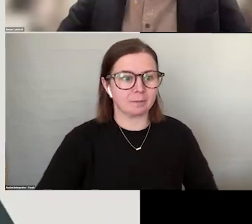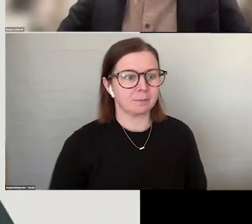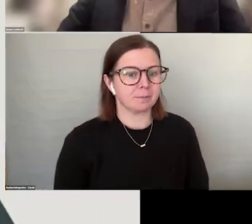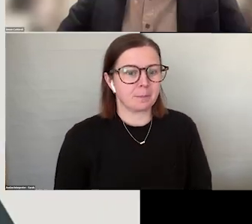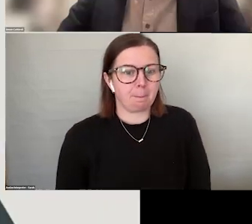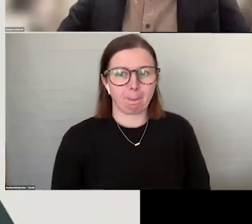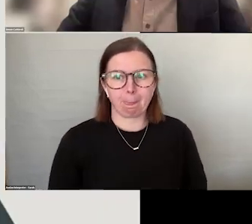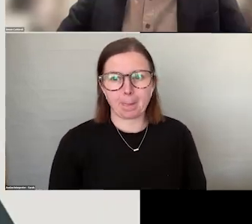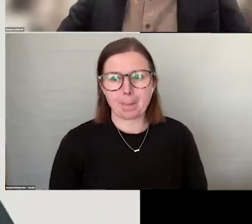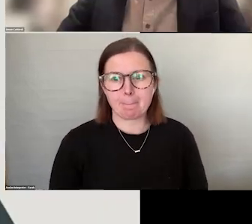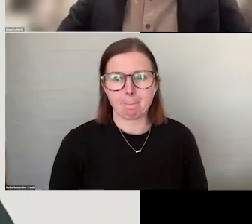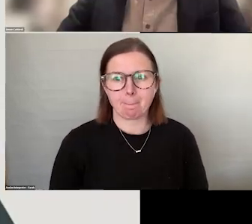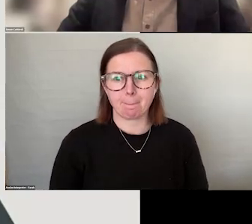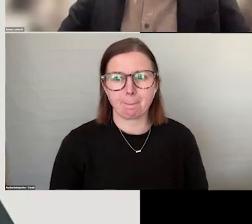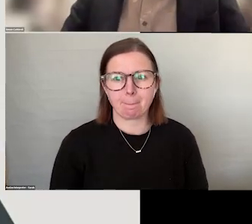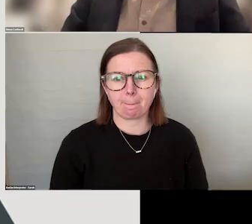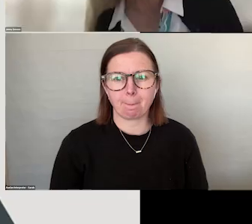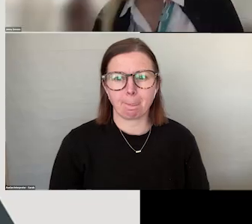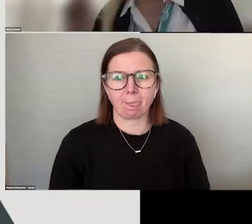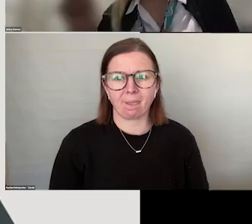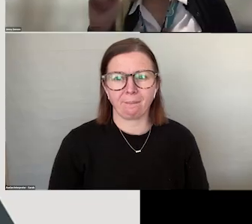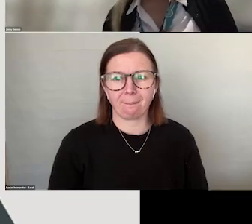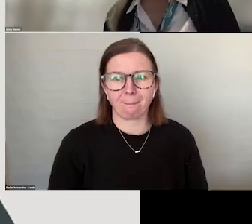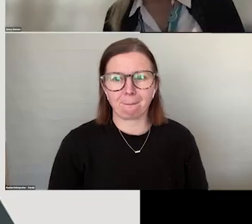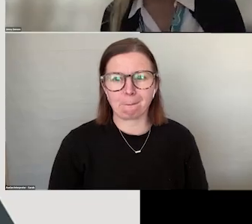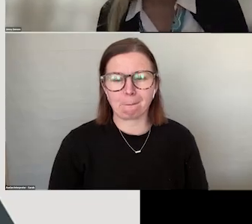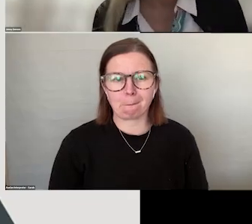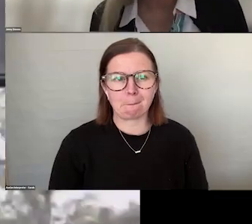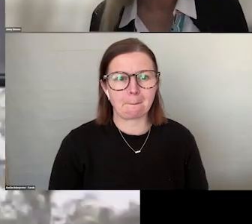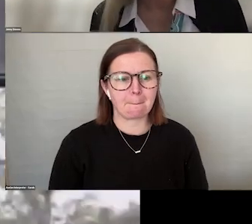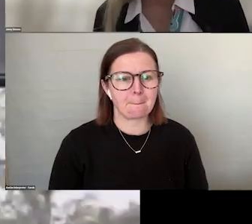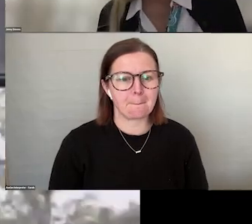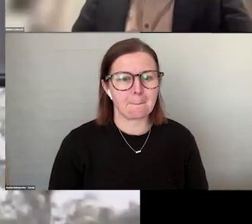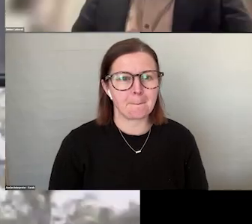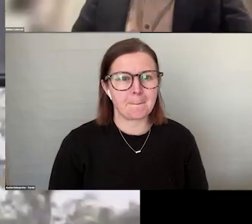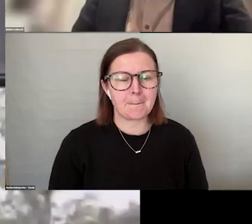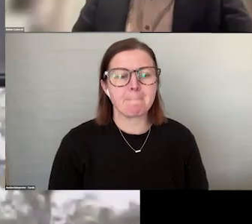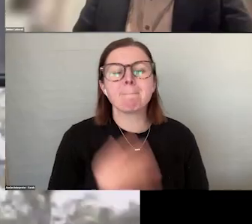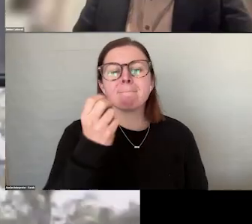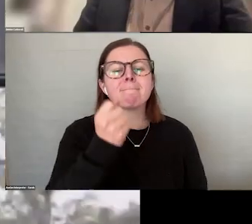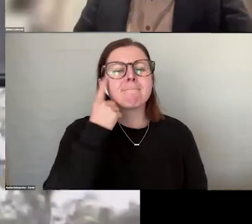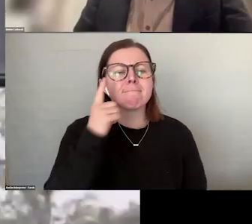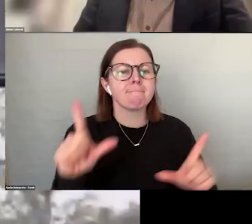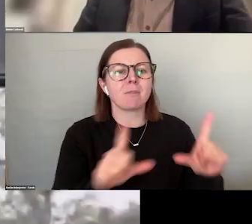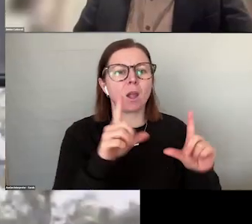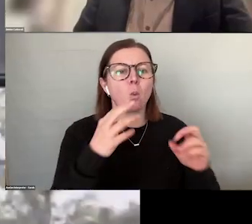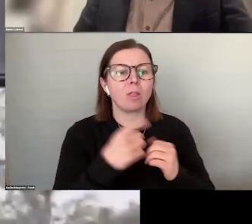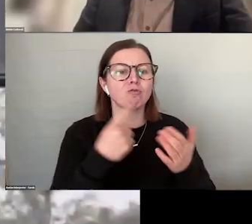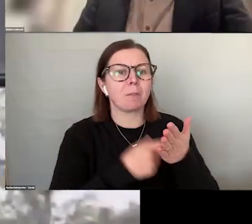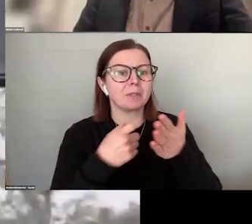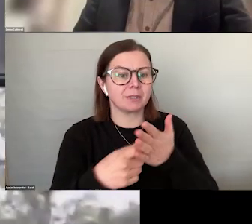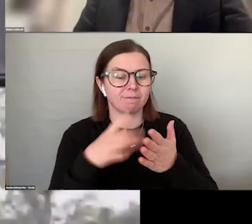Thanks so much, Jenny. And I think there's a Yes. a slide with the recommendations that Jenny